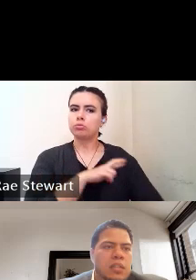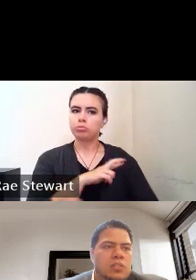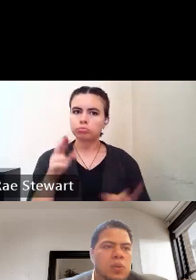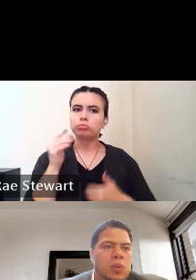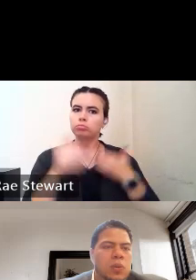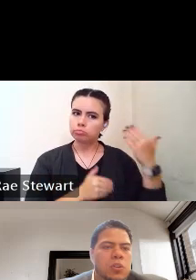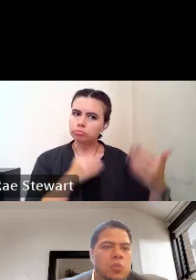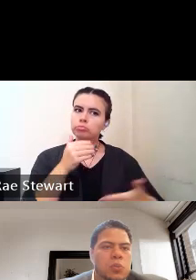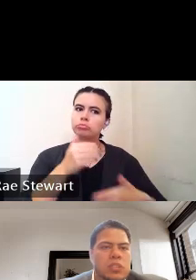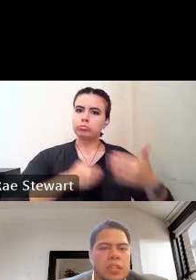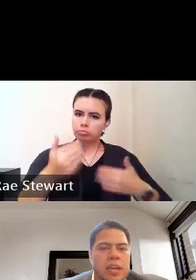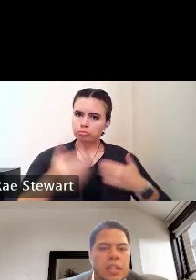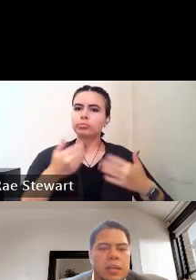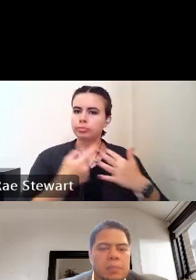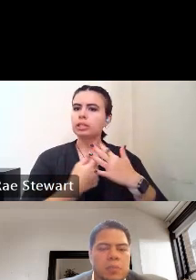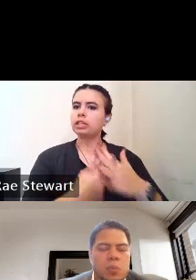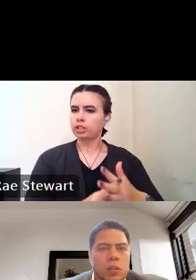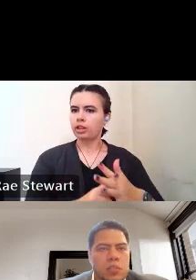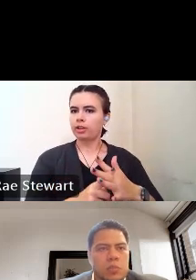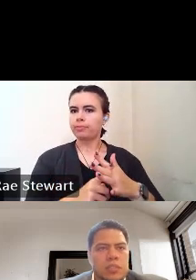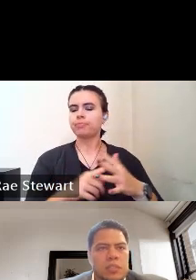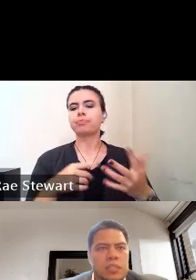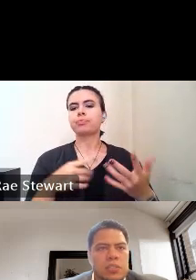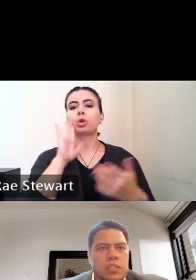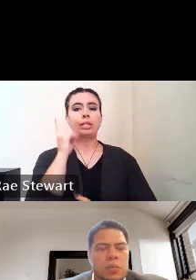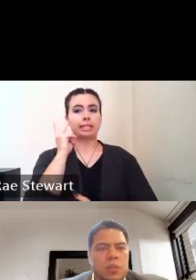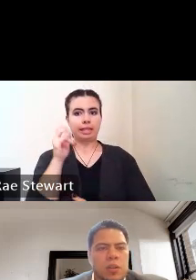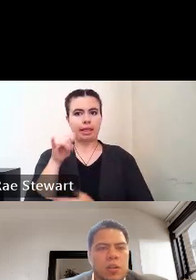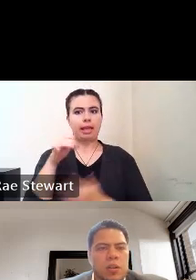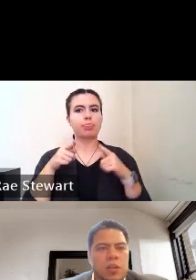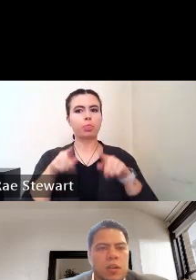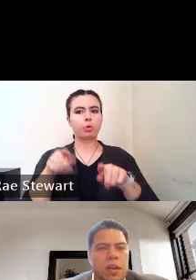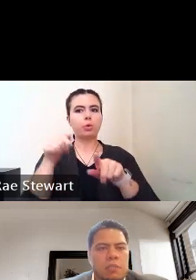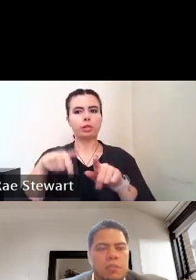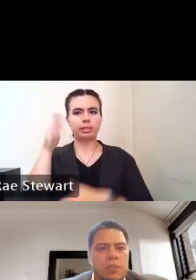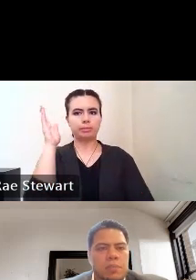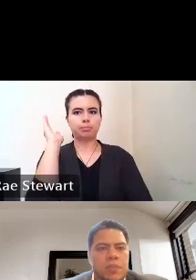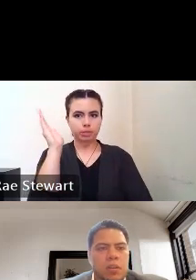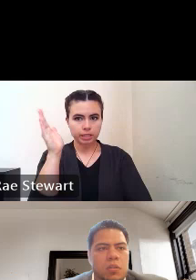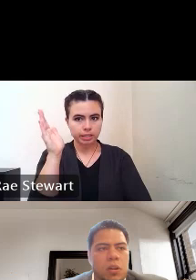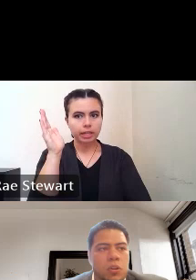started. And so you will see that throughout this presentation that we